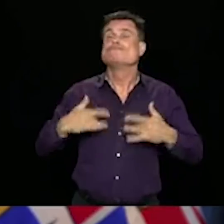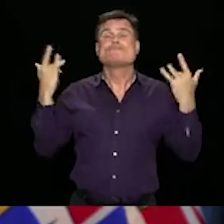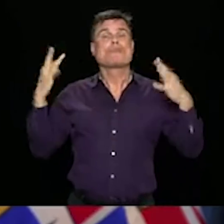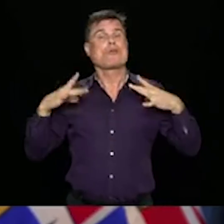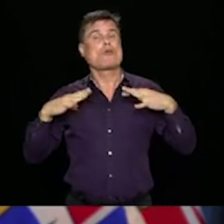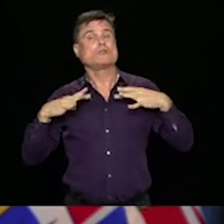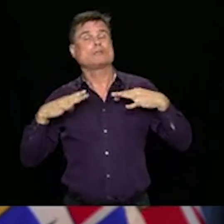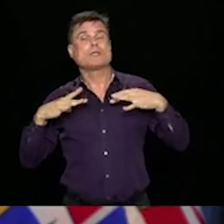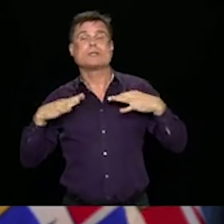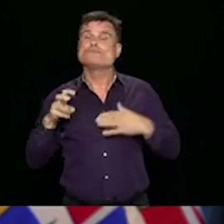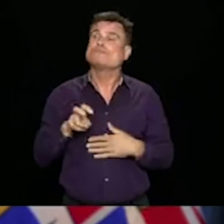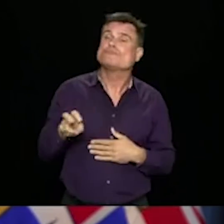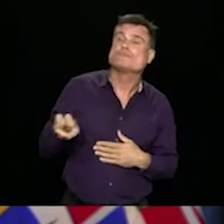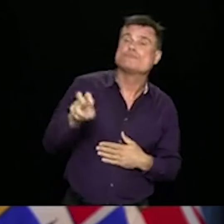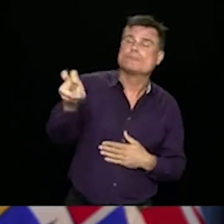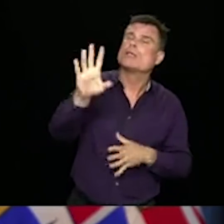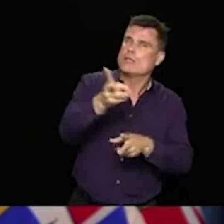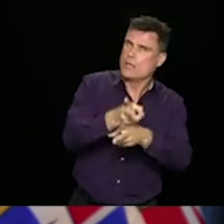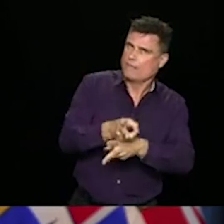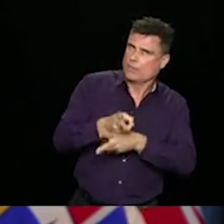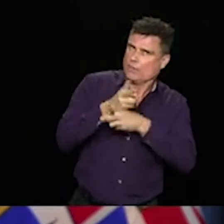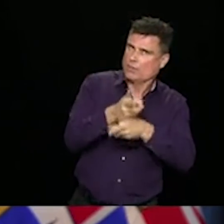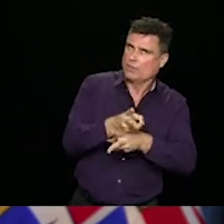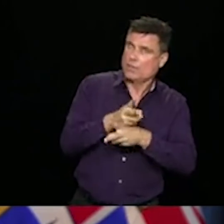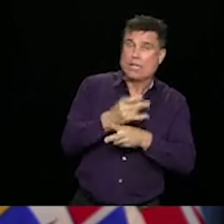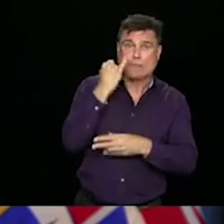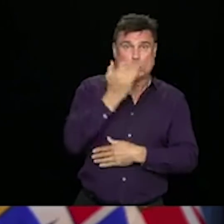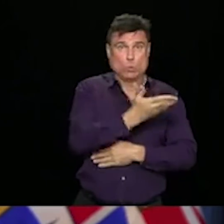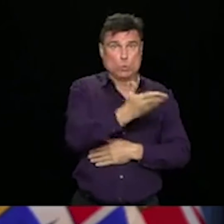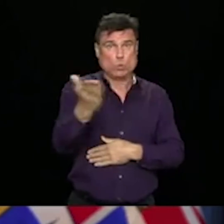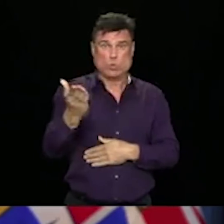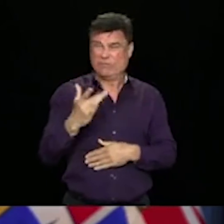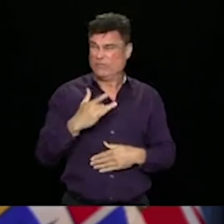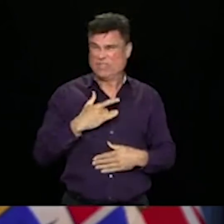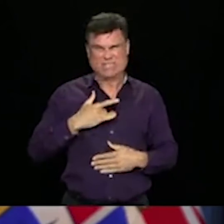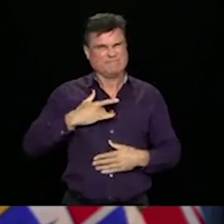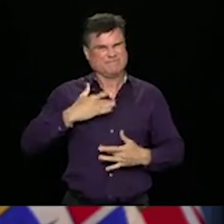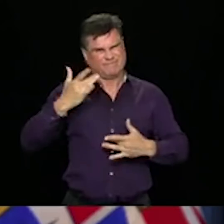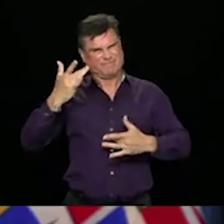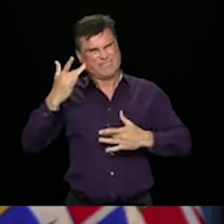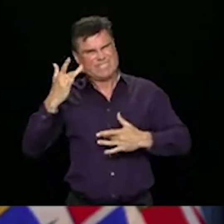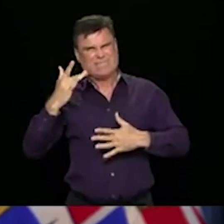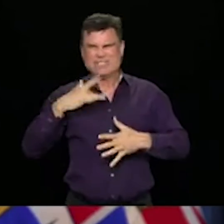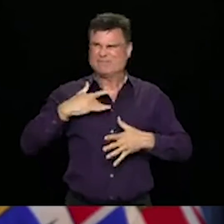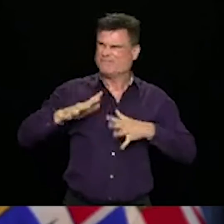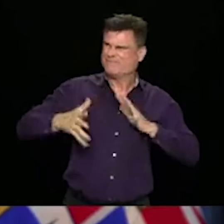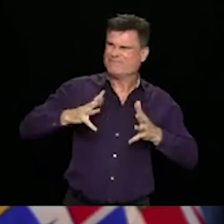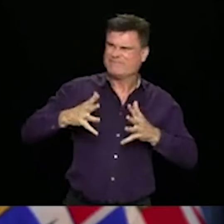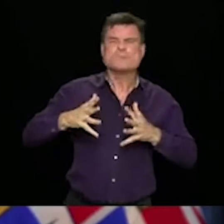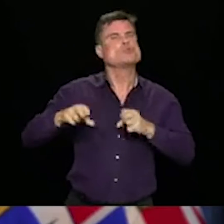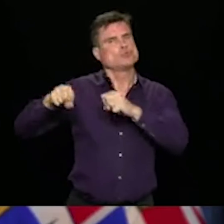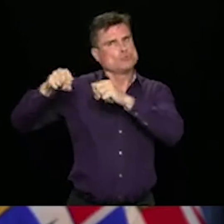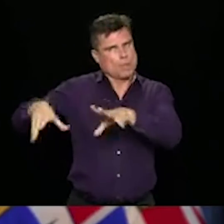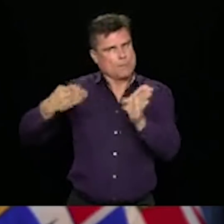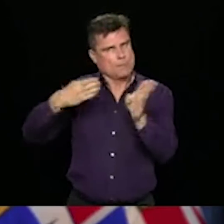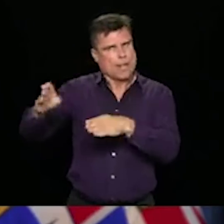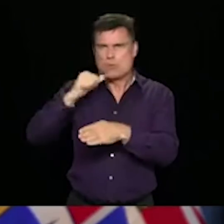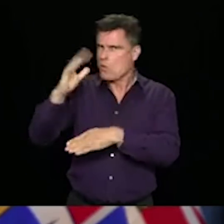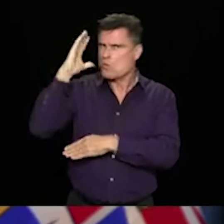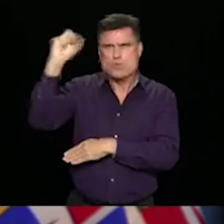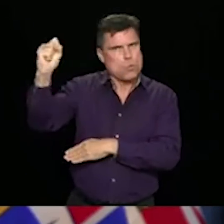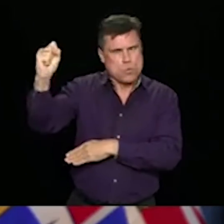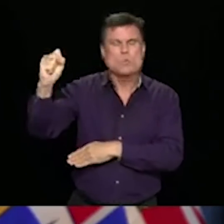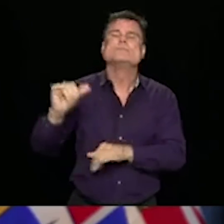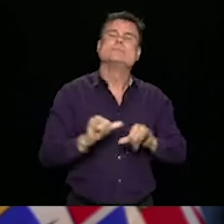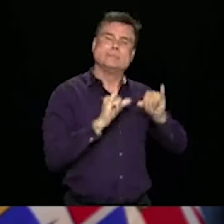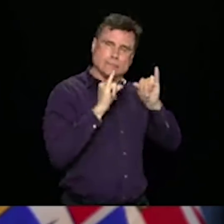feeling well, and you need to stay away from others. No exceptions, and that goes across all of our restart programs. And we need to